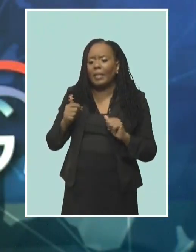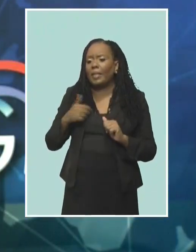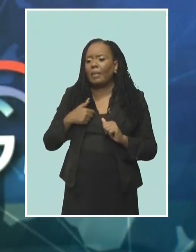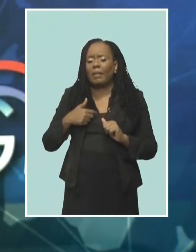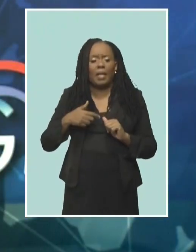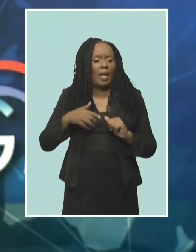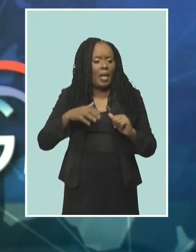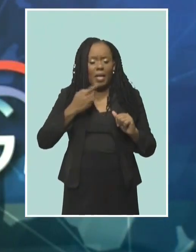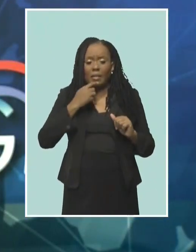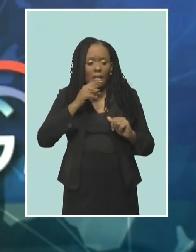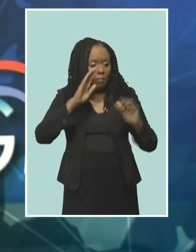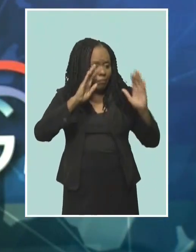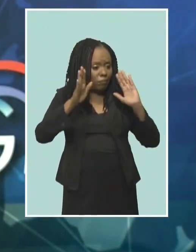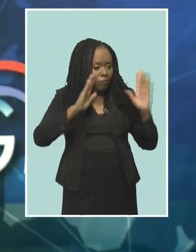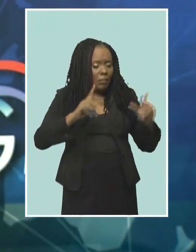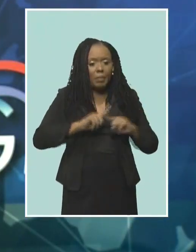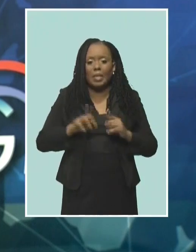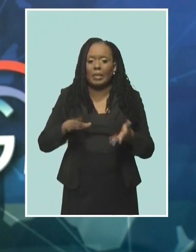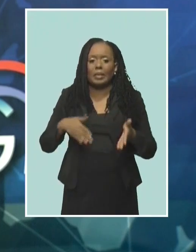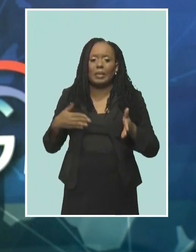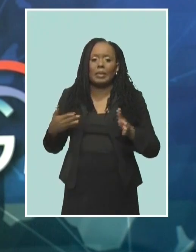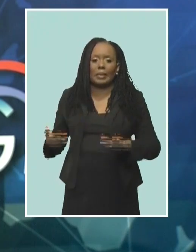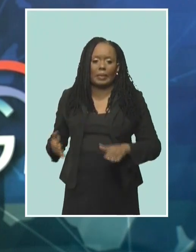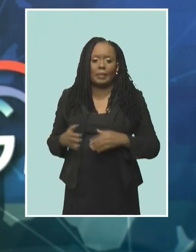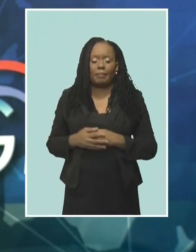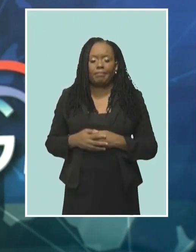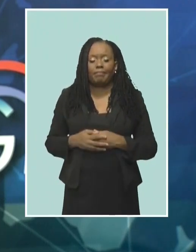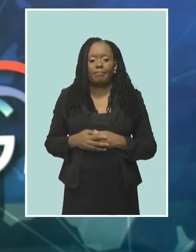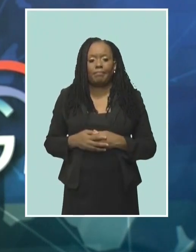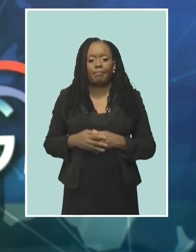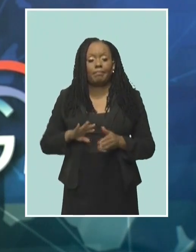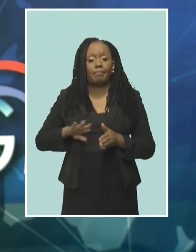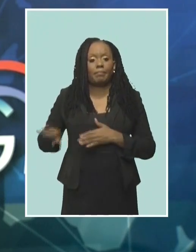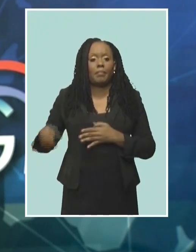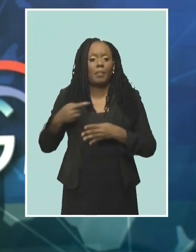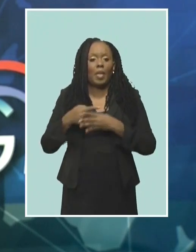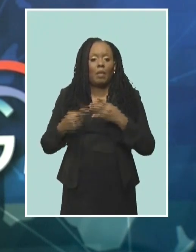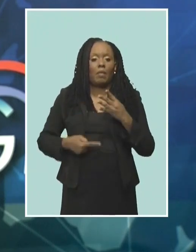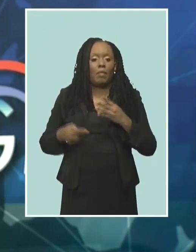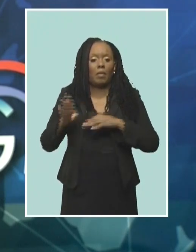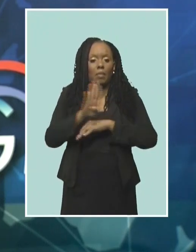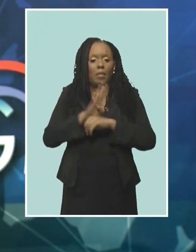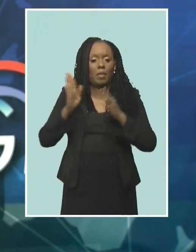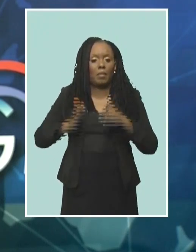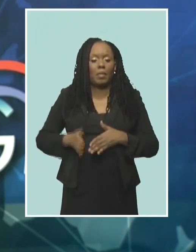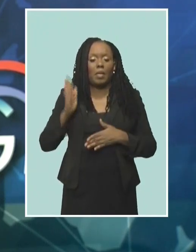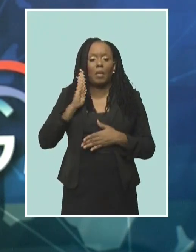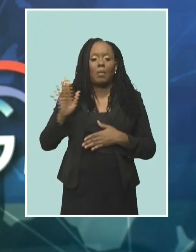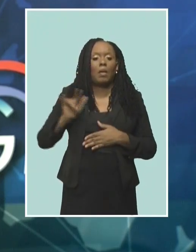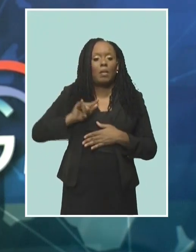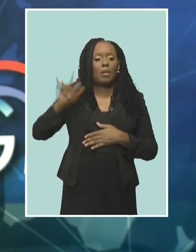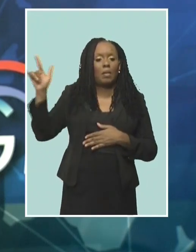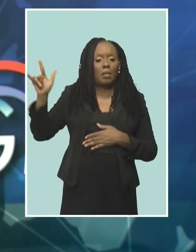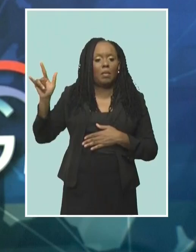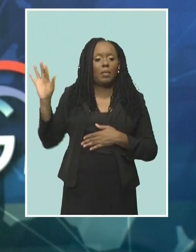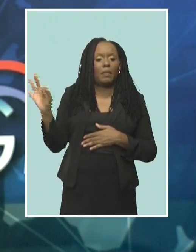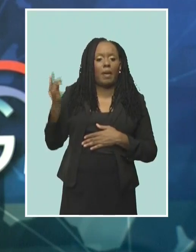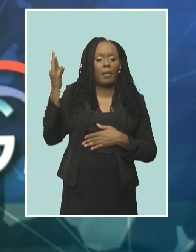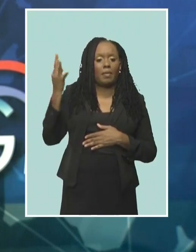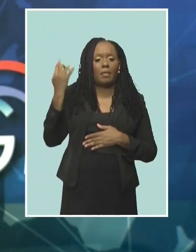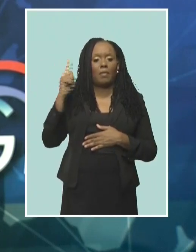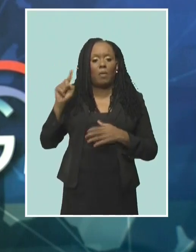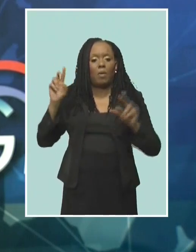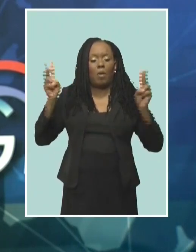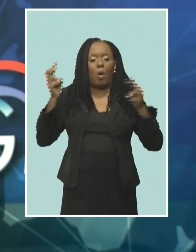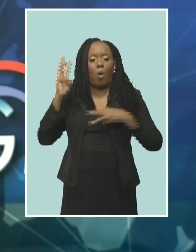In other news now, 4 Barbadians have been selected to represent the island at next month's World Skills Competition in France. They'll be